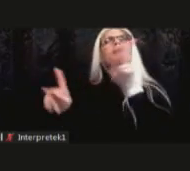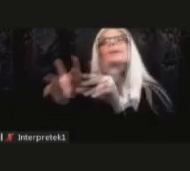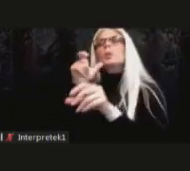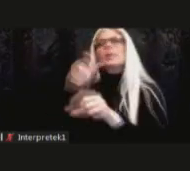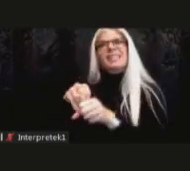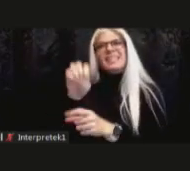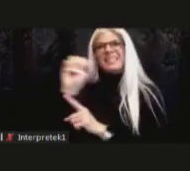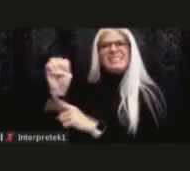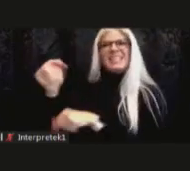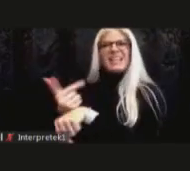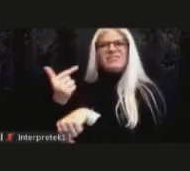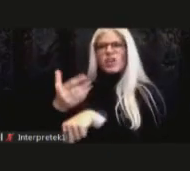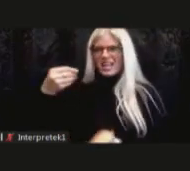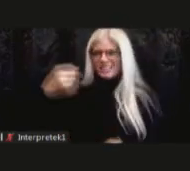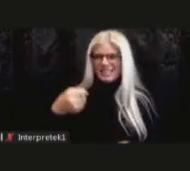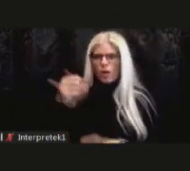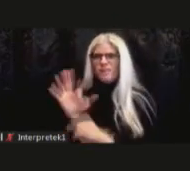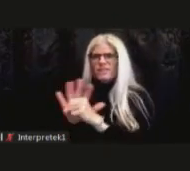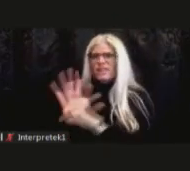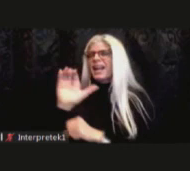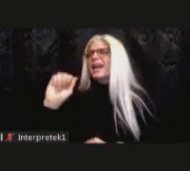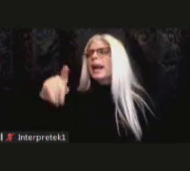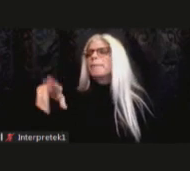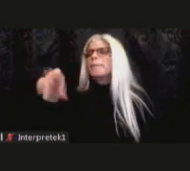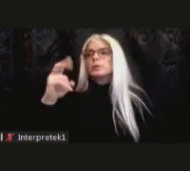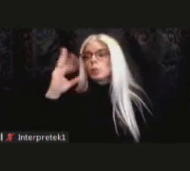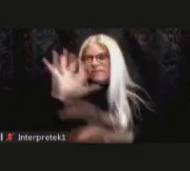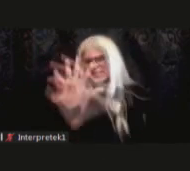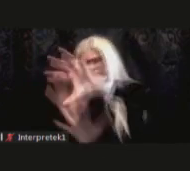campus, southwest of the campus.